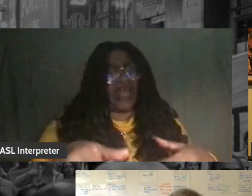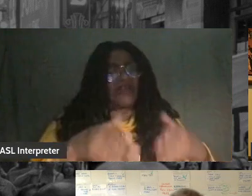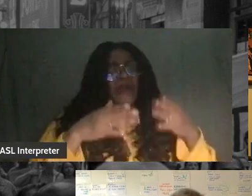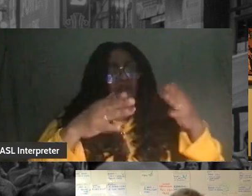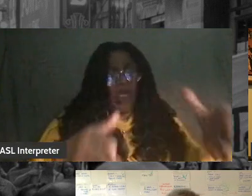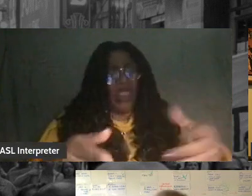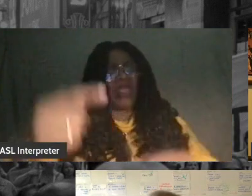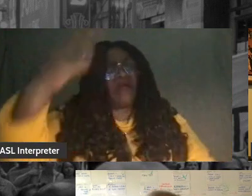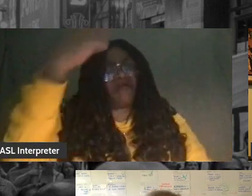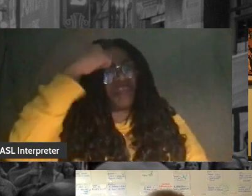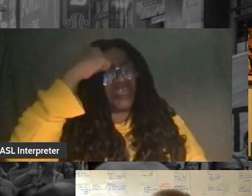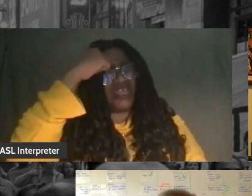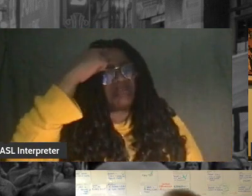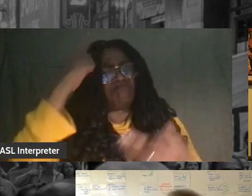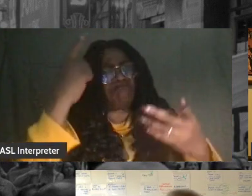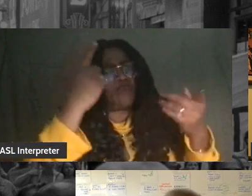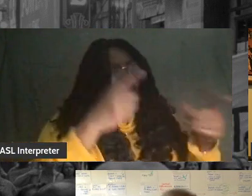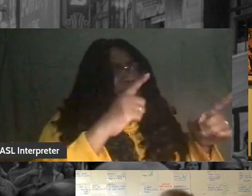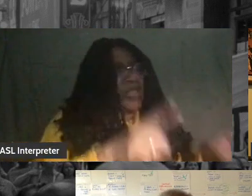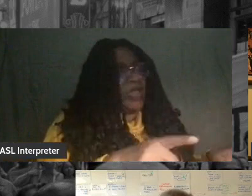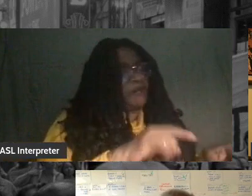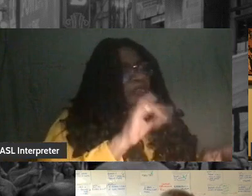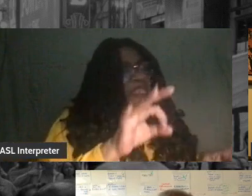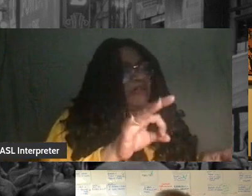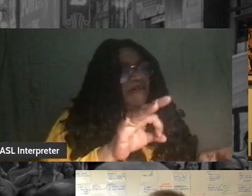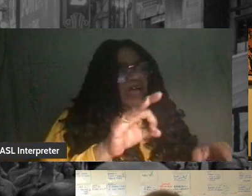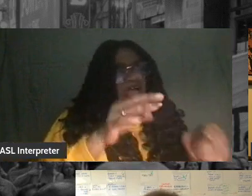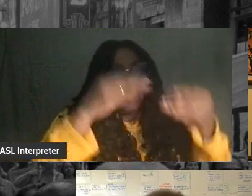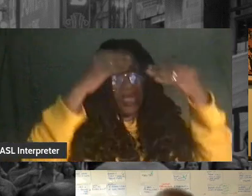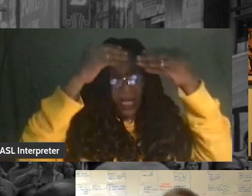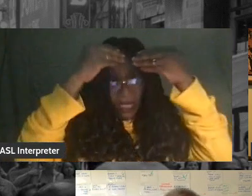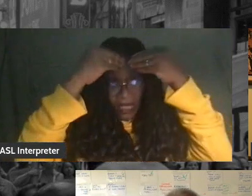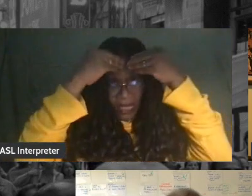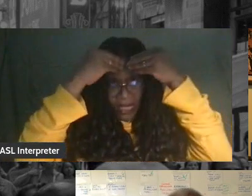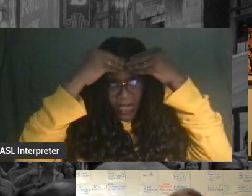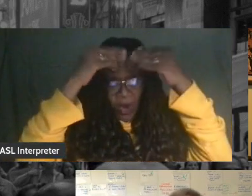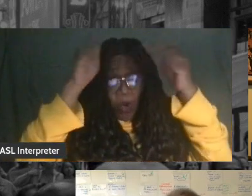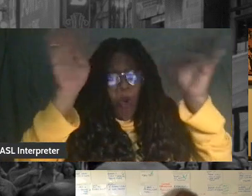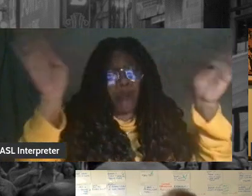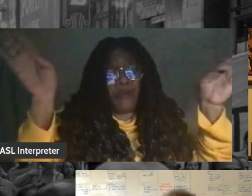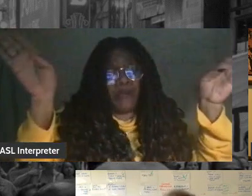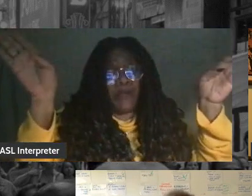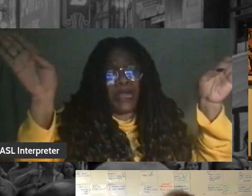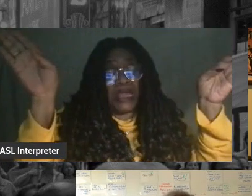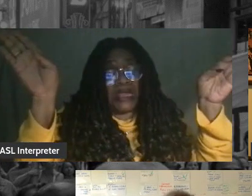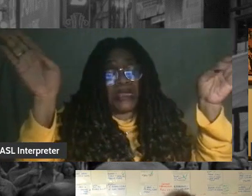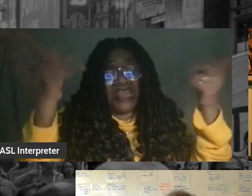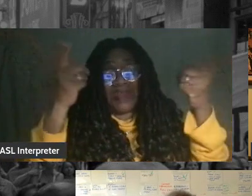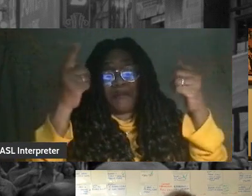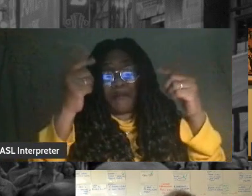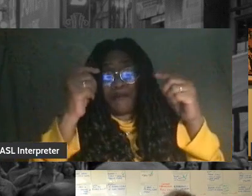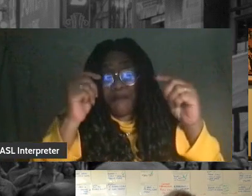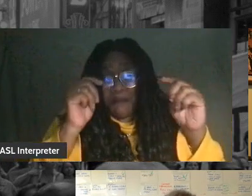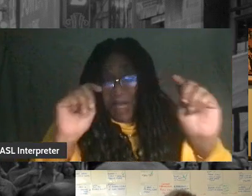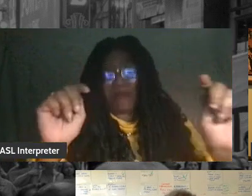thinking that I had? And what would happen if I opened my mind up to that possibility and explored it?